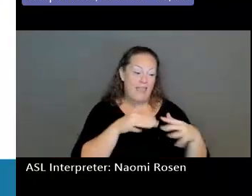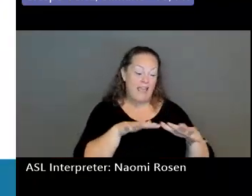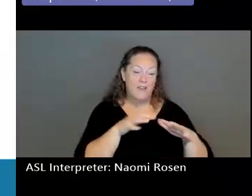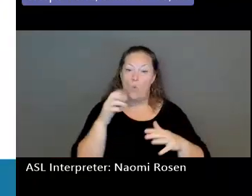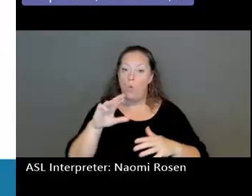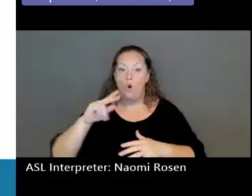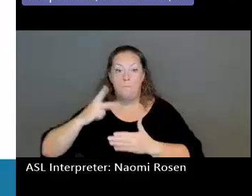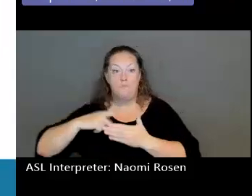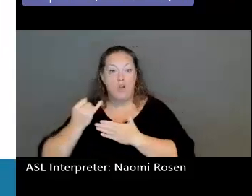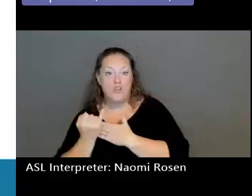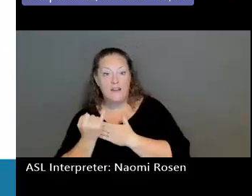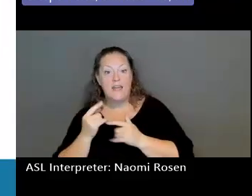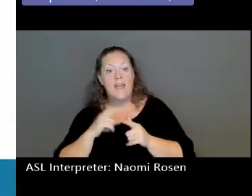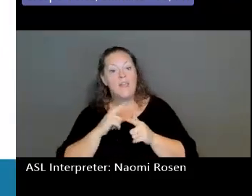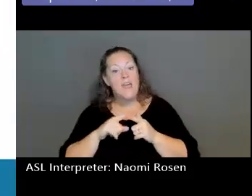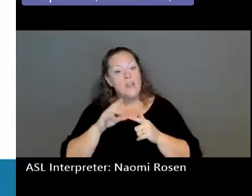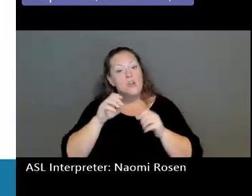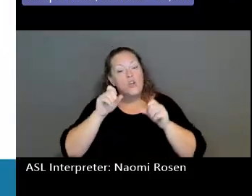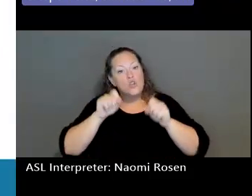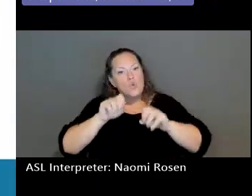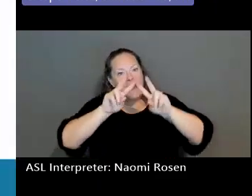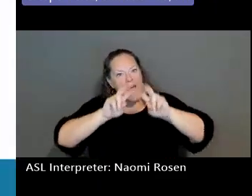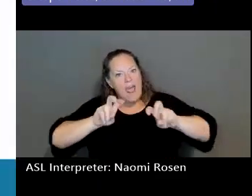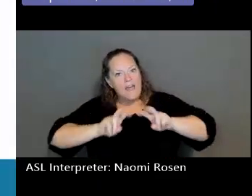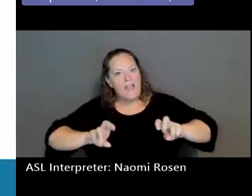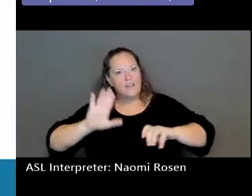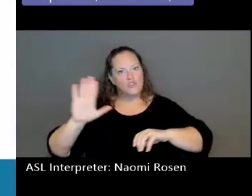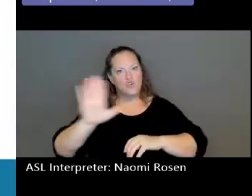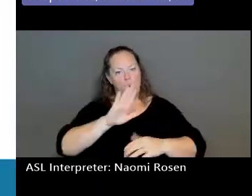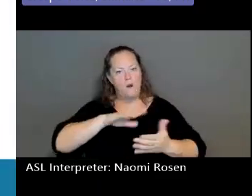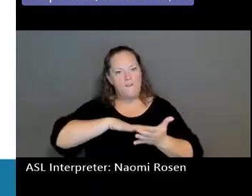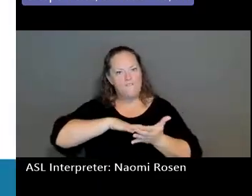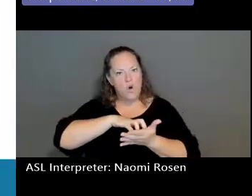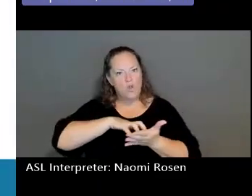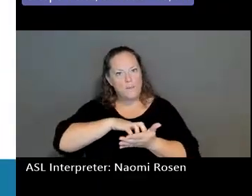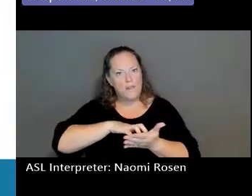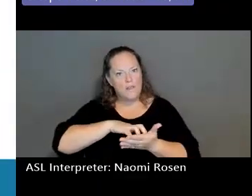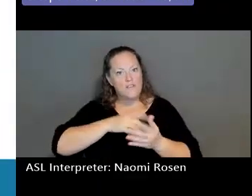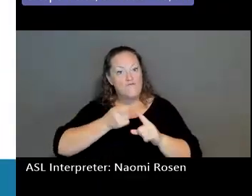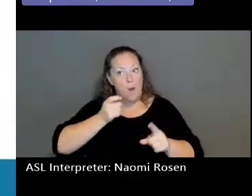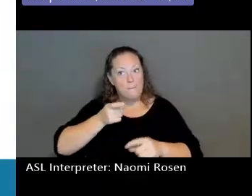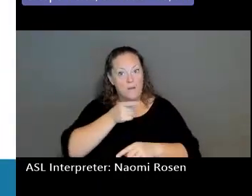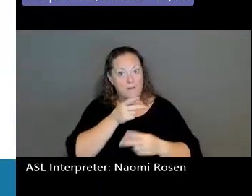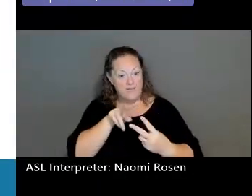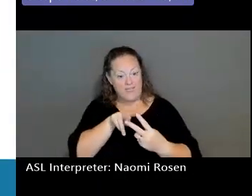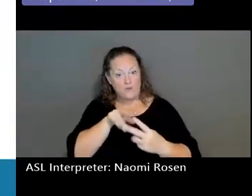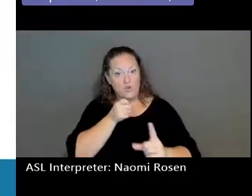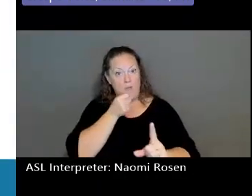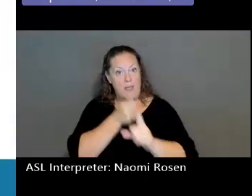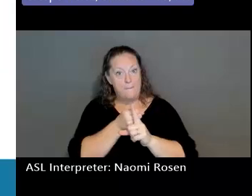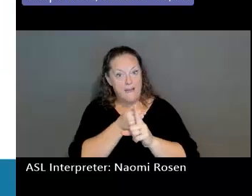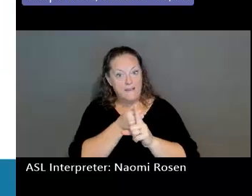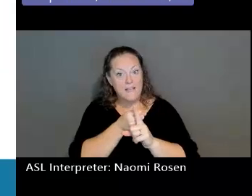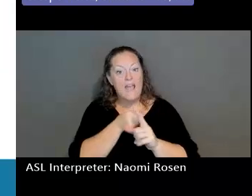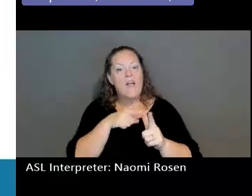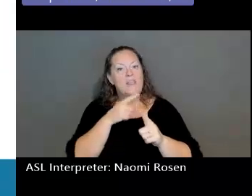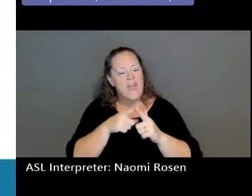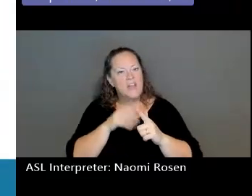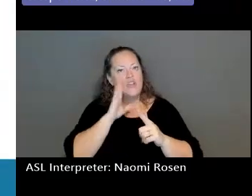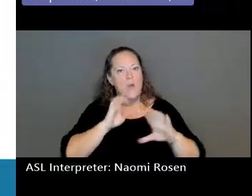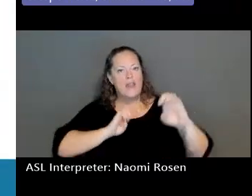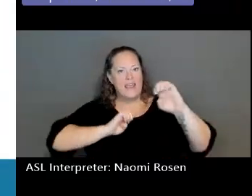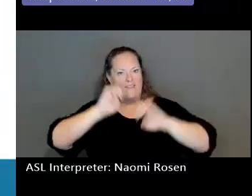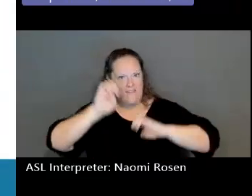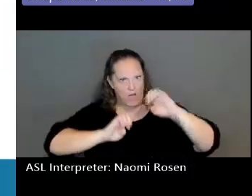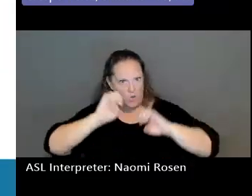by analyzing how vulnerable the project is to these impacts, the initial goal then is reevaluated, and then